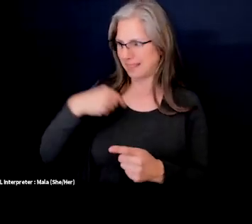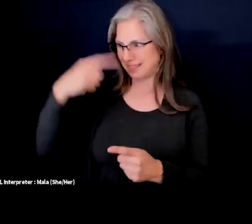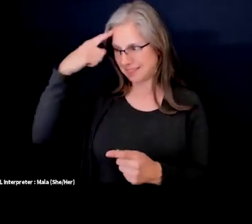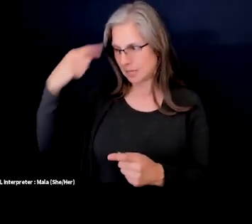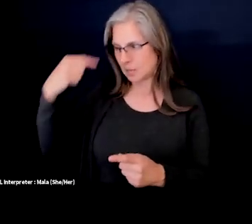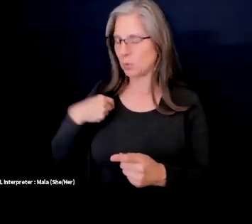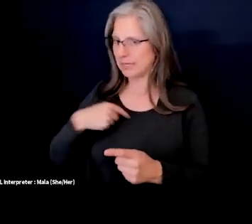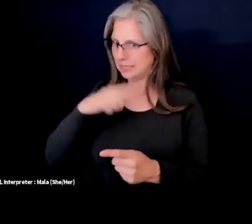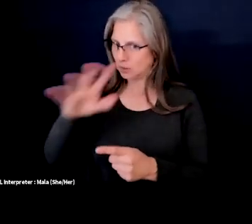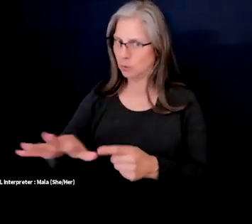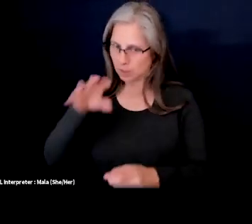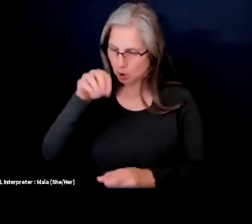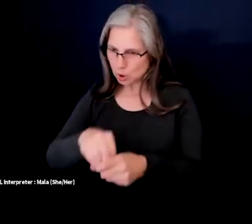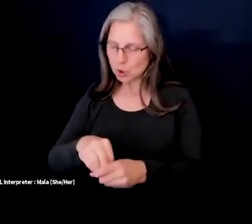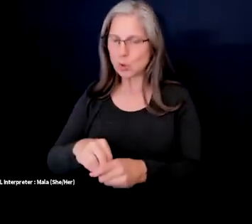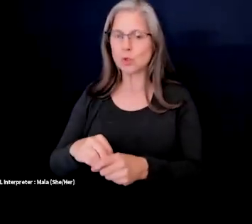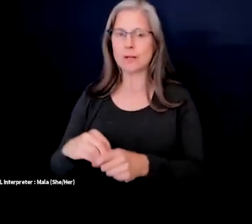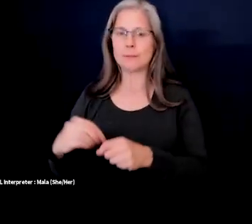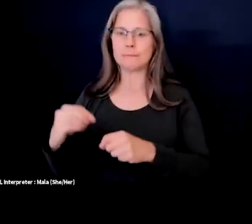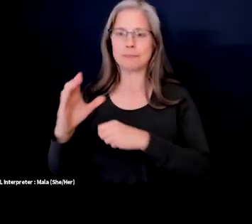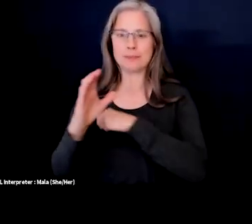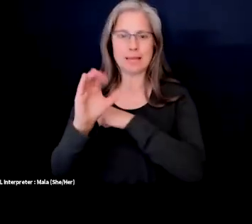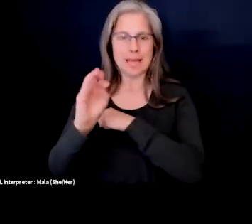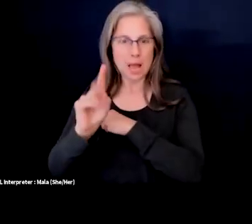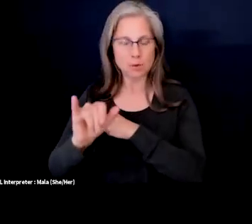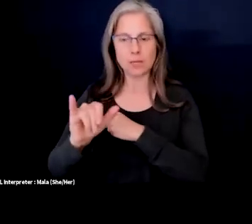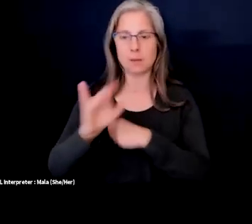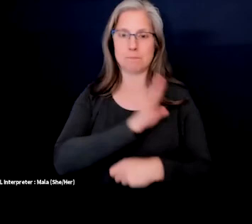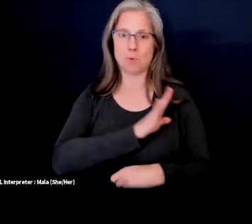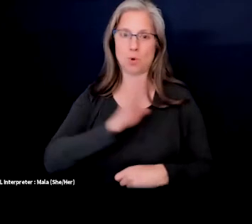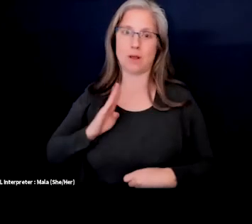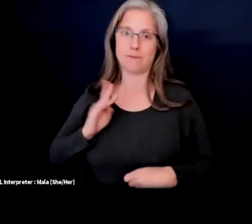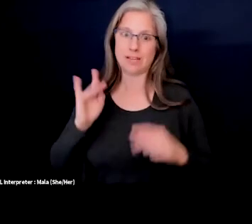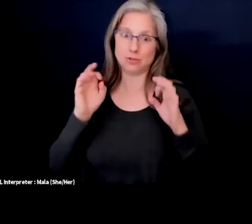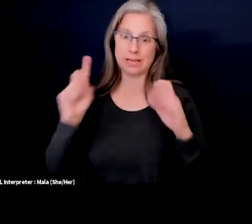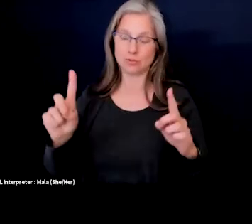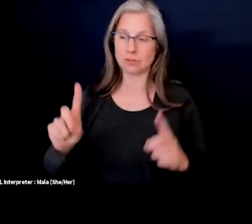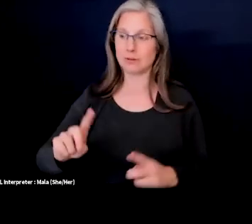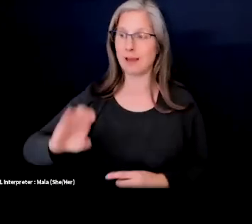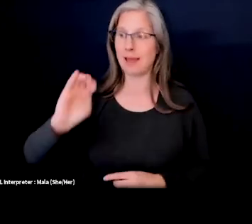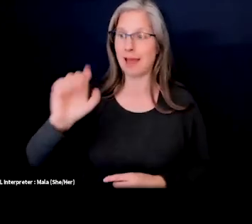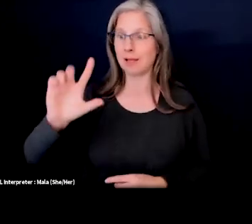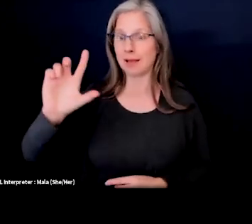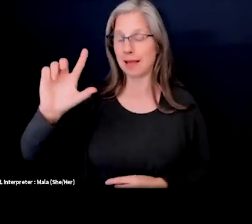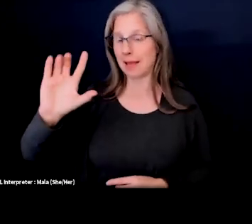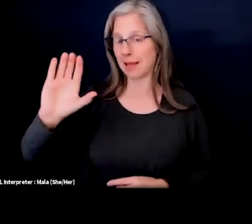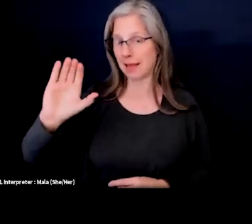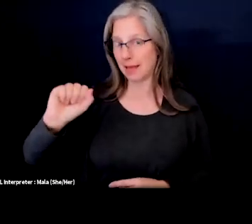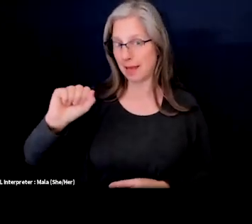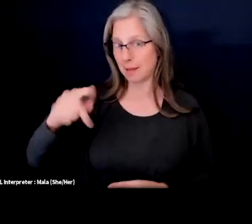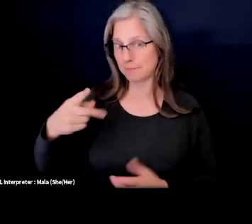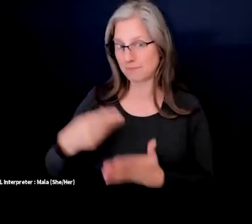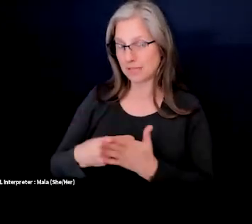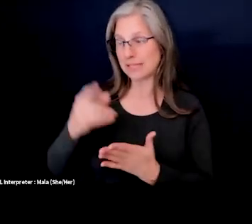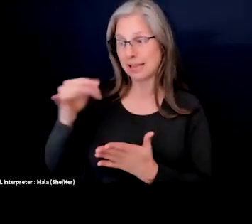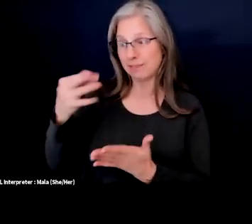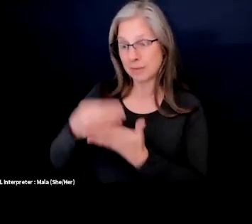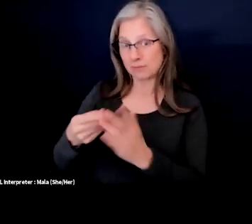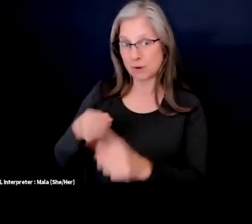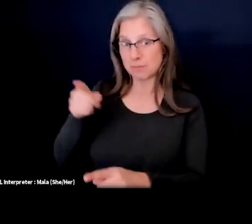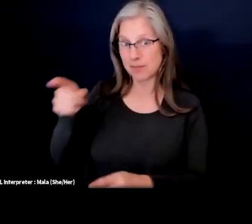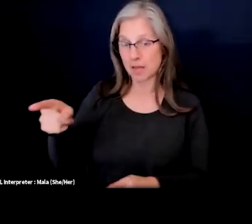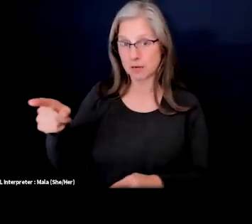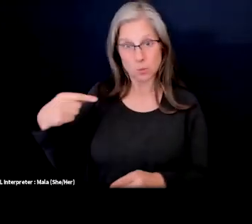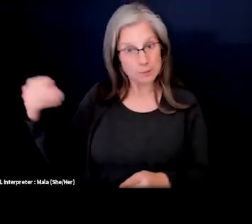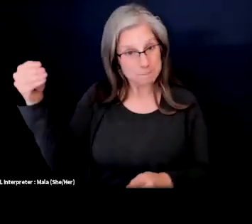to include the County Board of Education on this. LCAP funds, if these monies are coming out of LCAP to pay